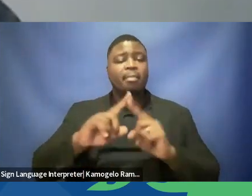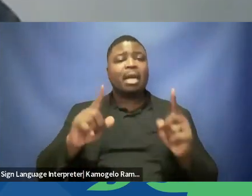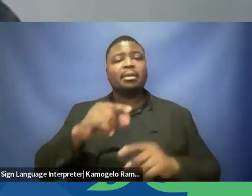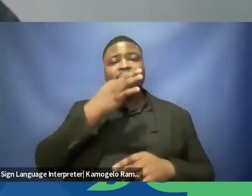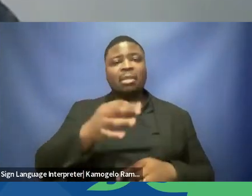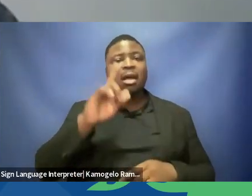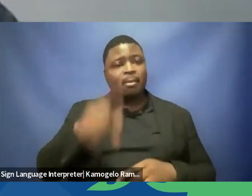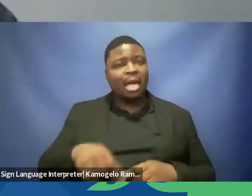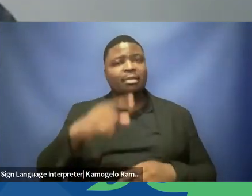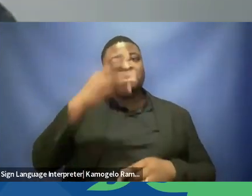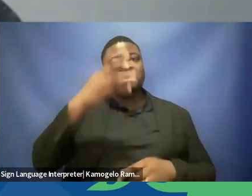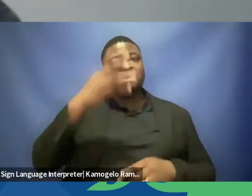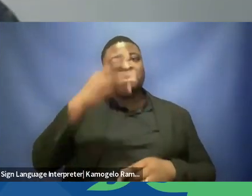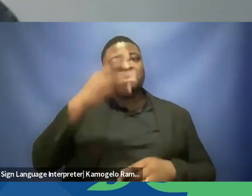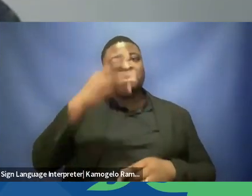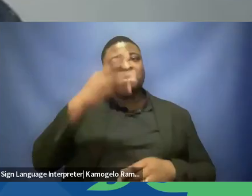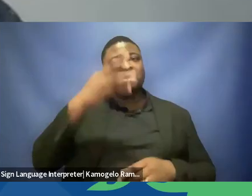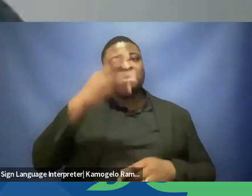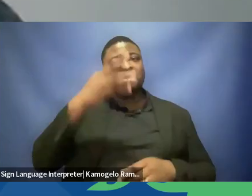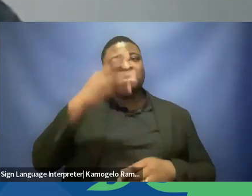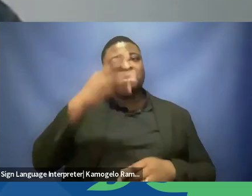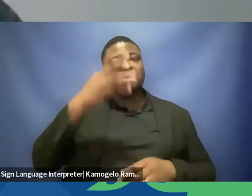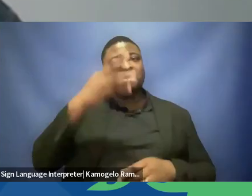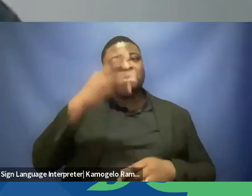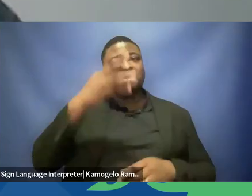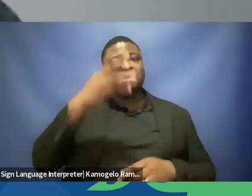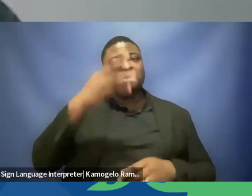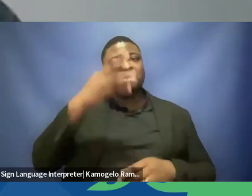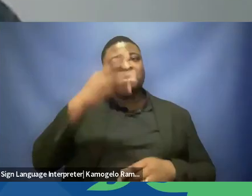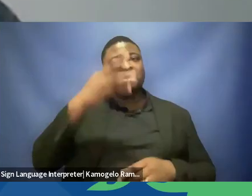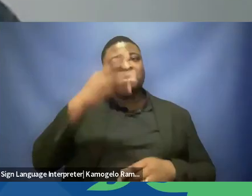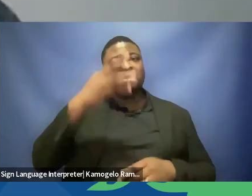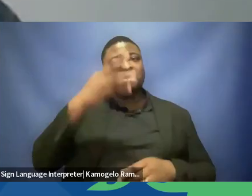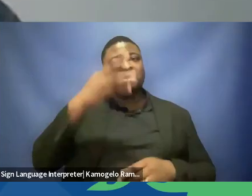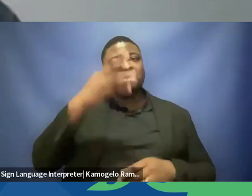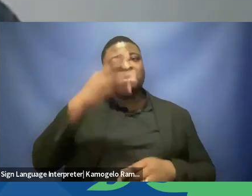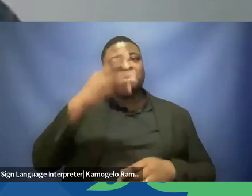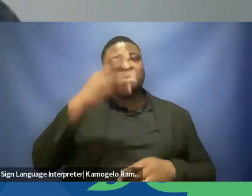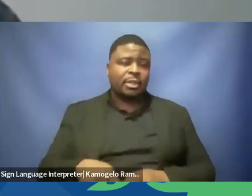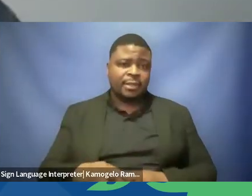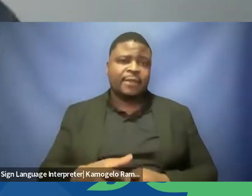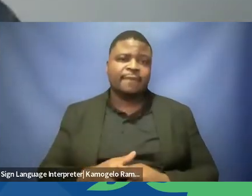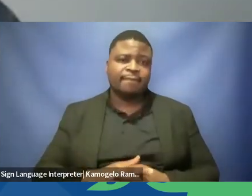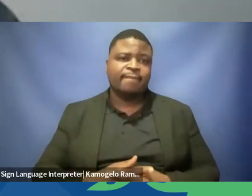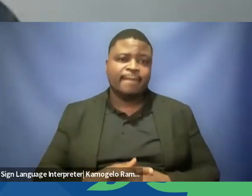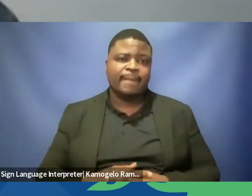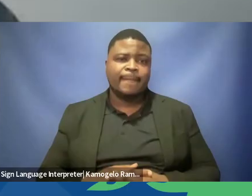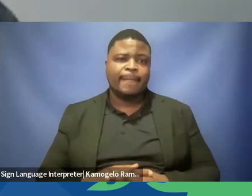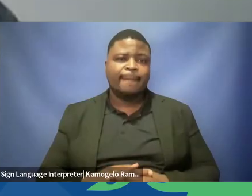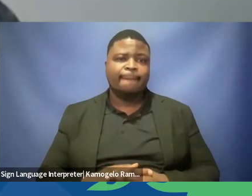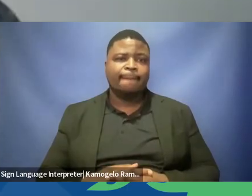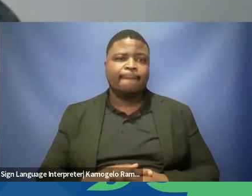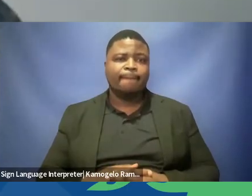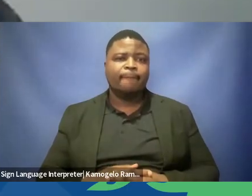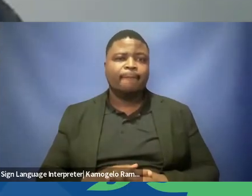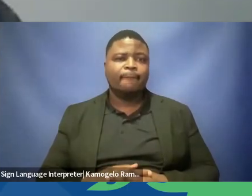things before you engage in chemsex. And then I think, yeah, it is very sad that funding is being cut because, as Darby mentioned, there